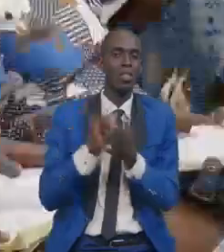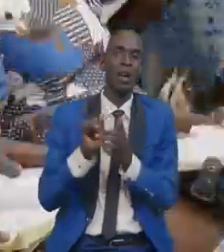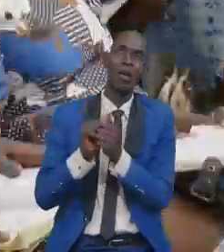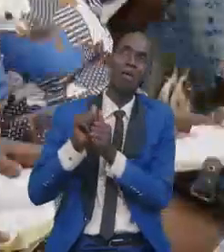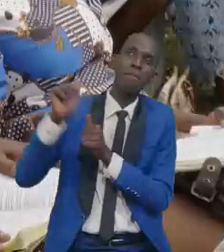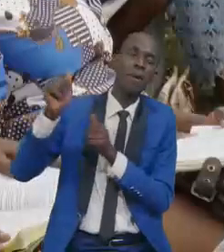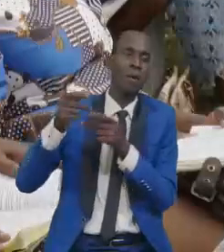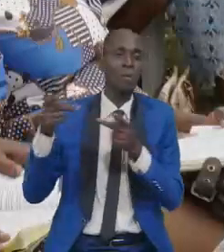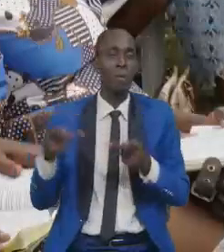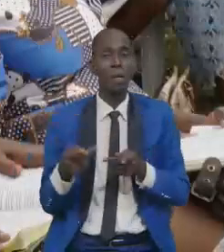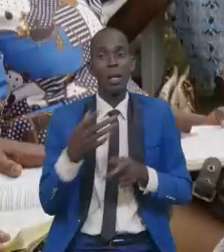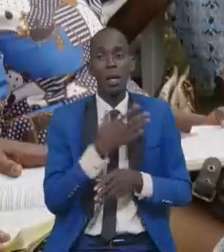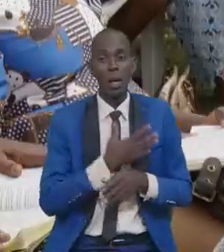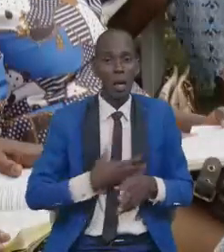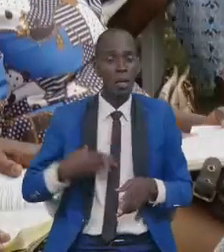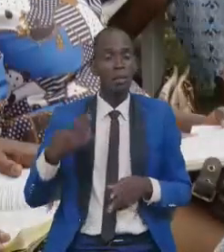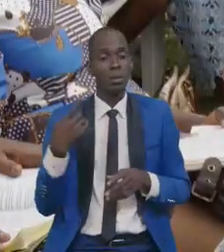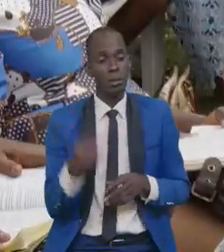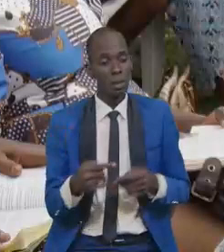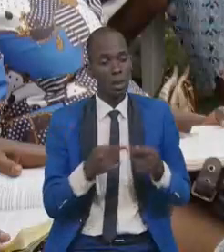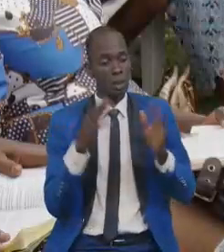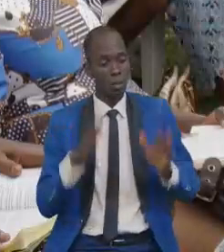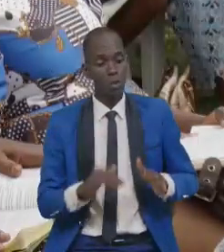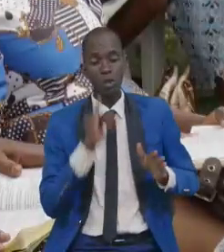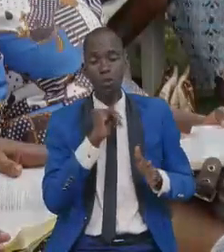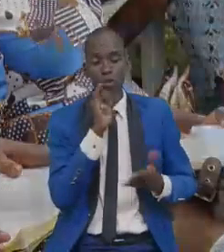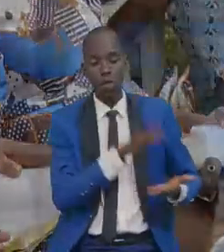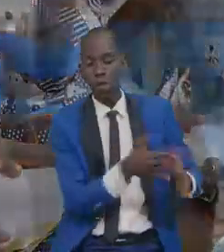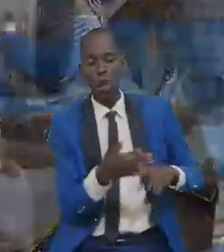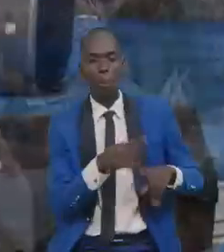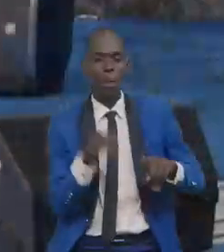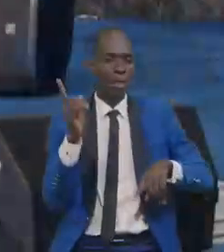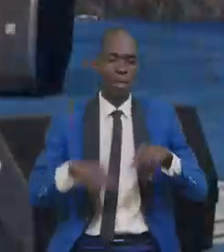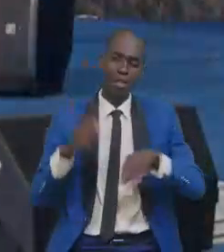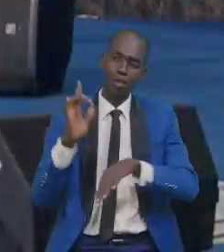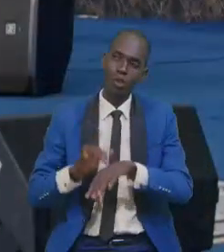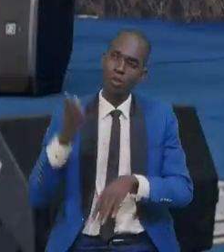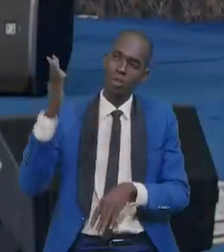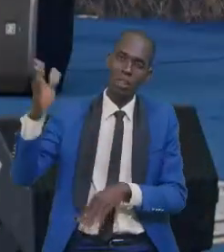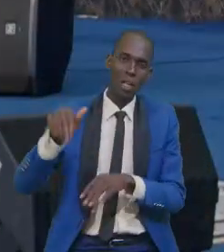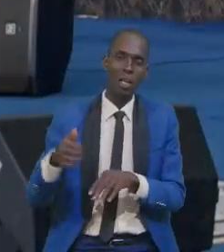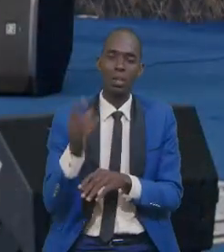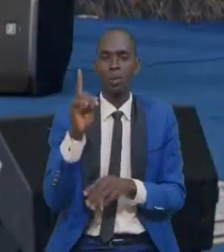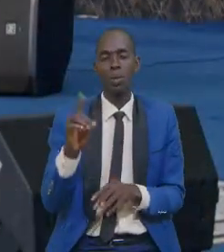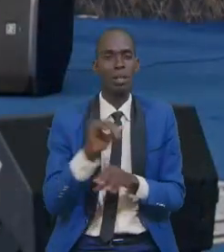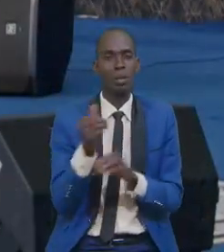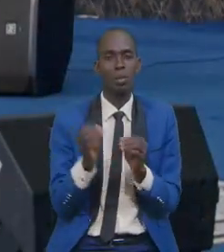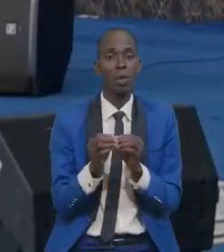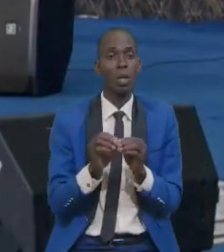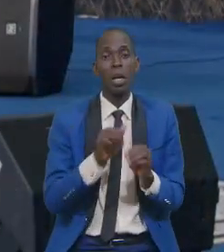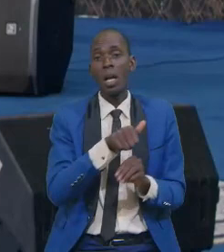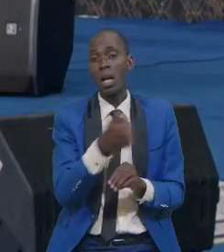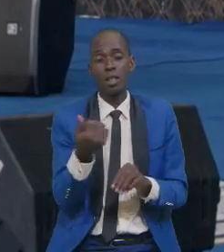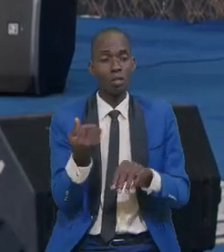he's not dead, but he cannot touch you anymore. Any stone he throws at you will